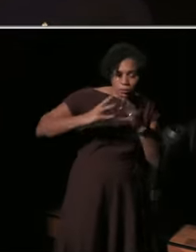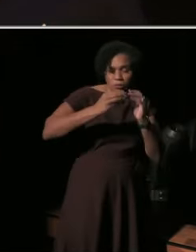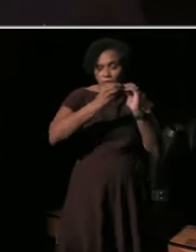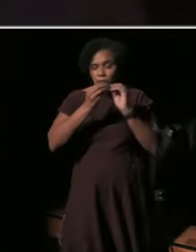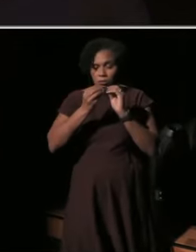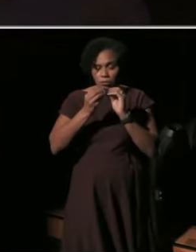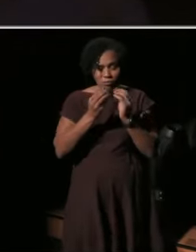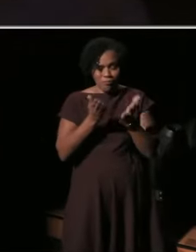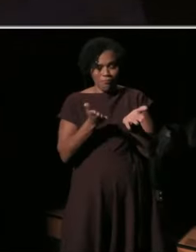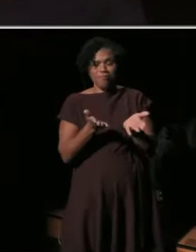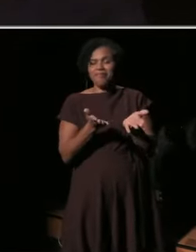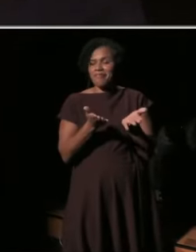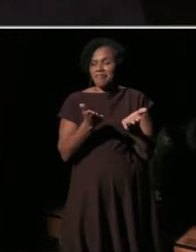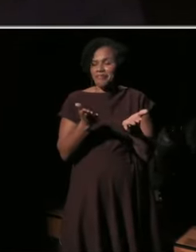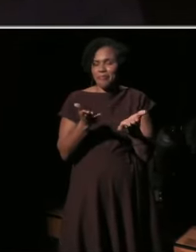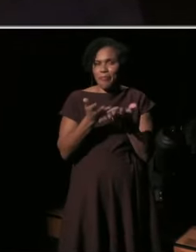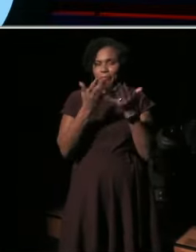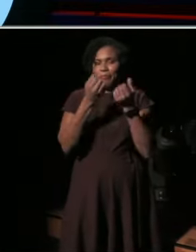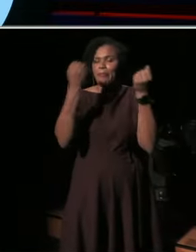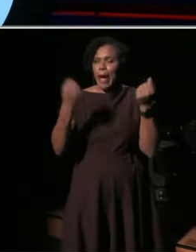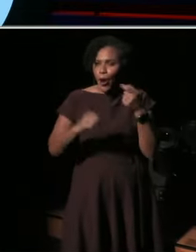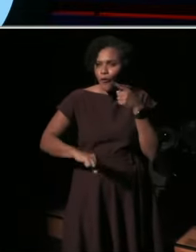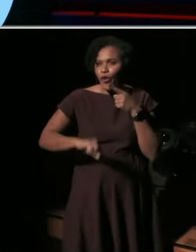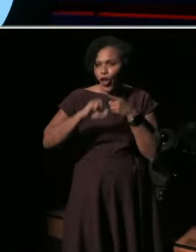something very, very powerful.